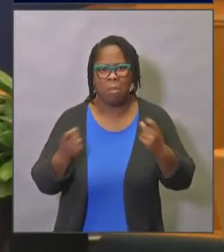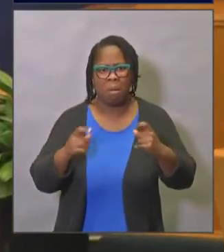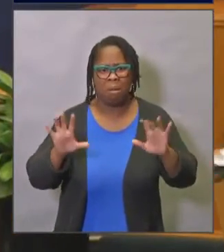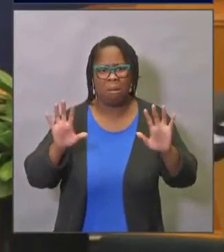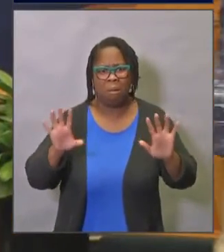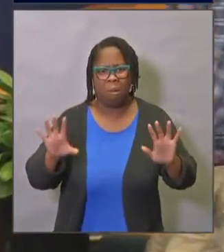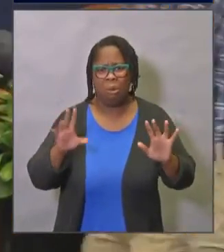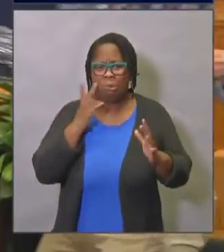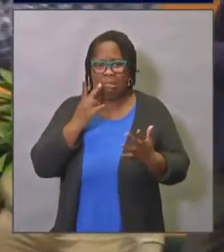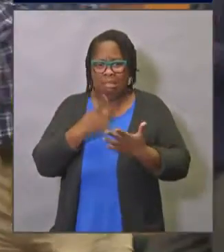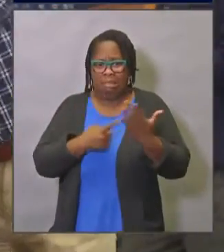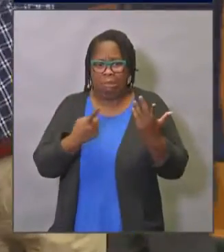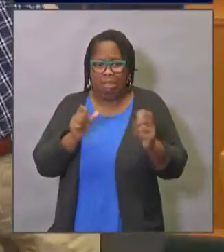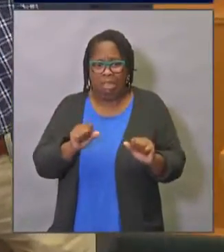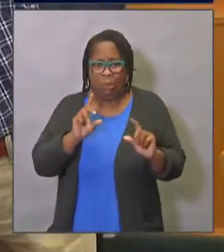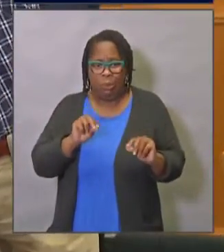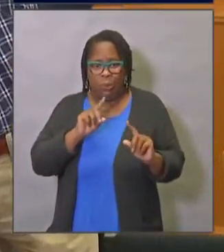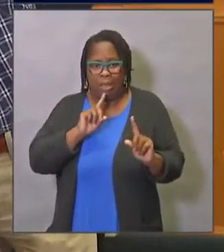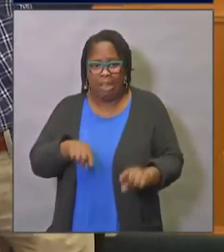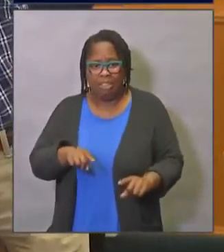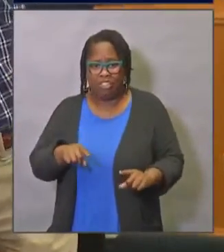Ferrer.